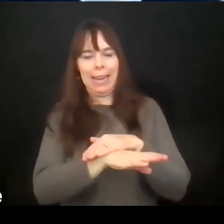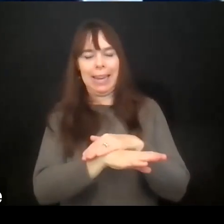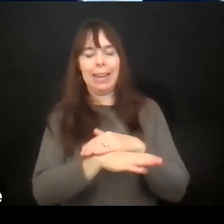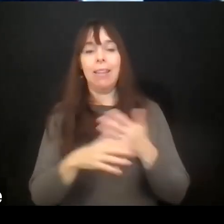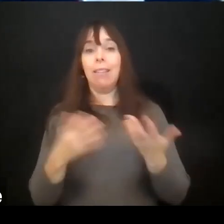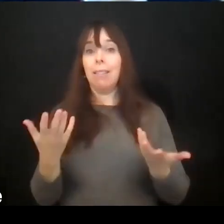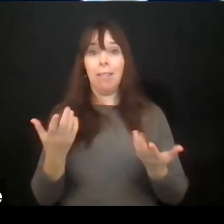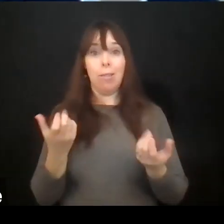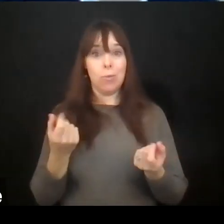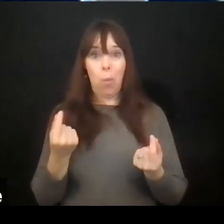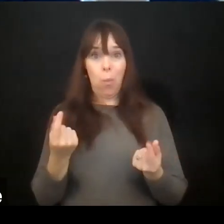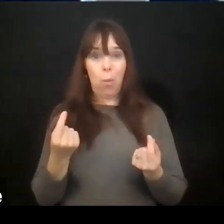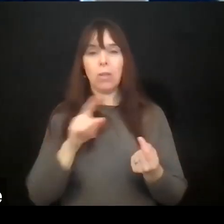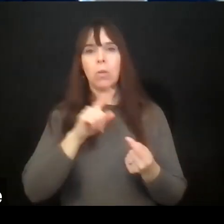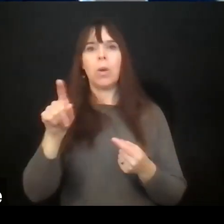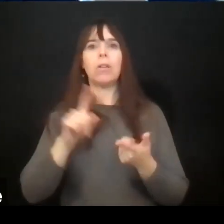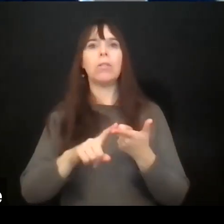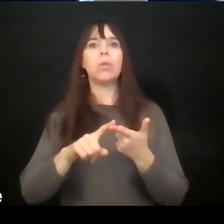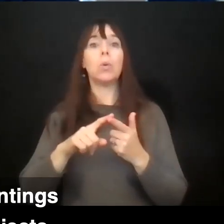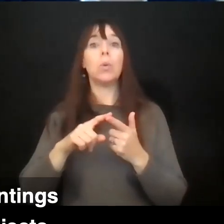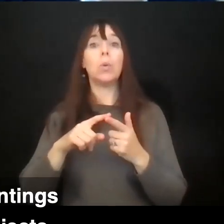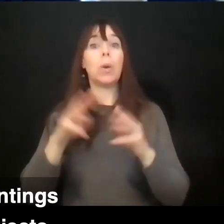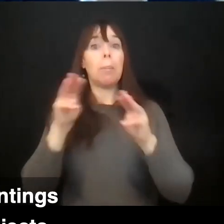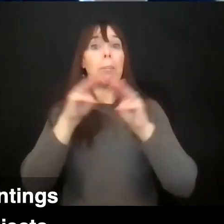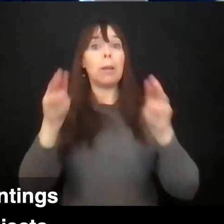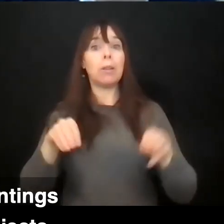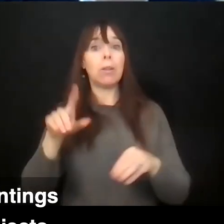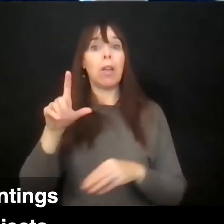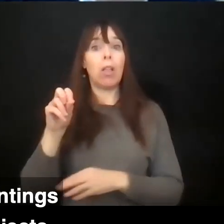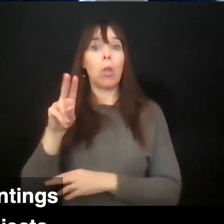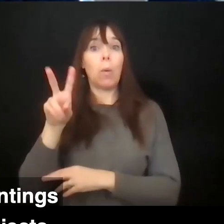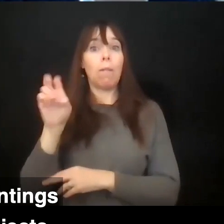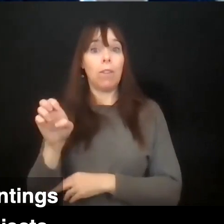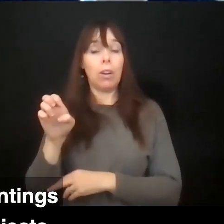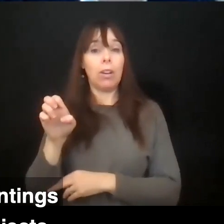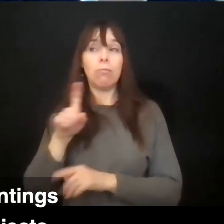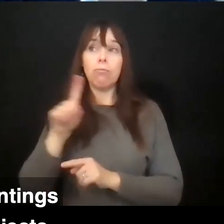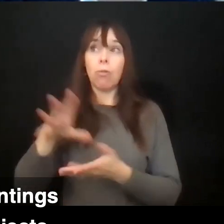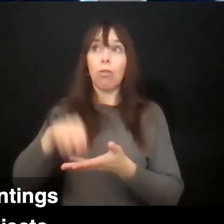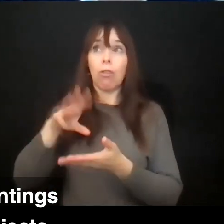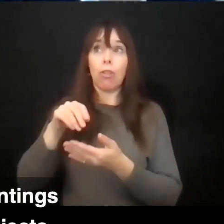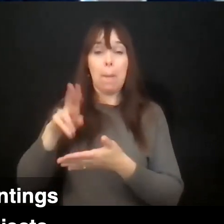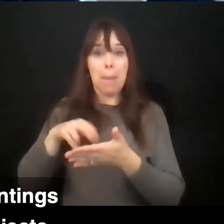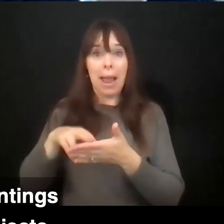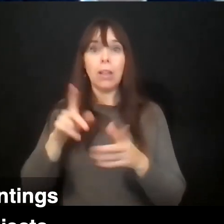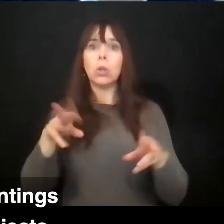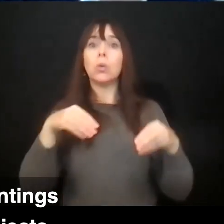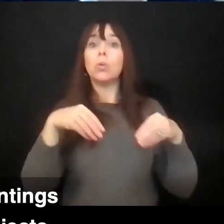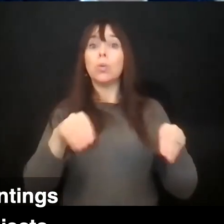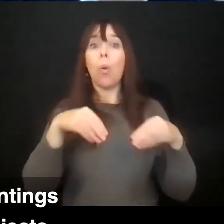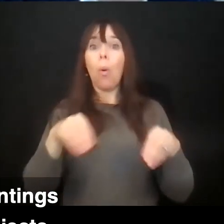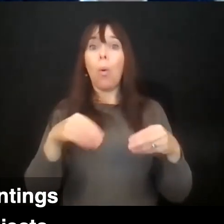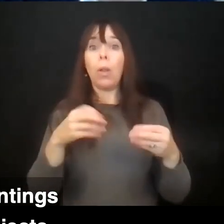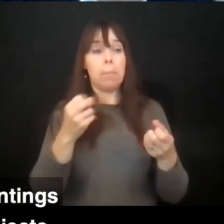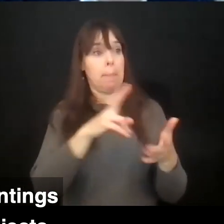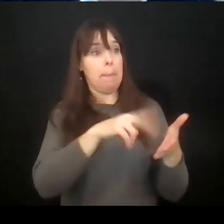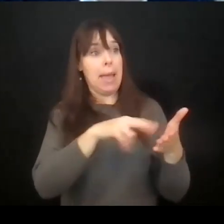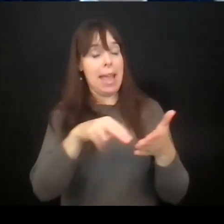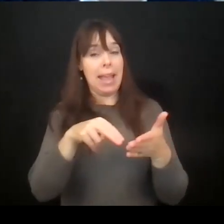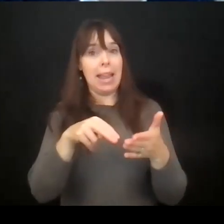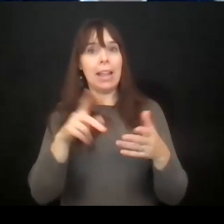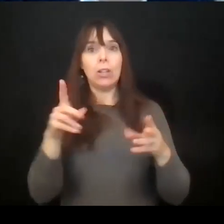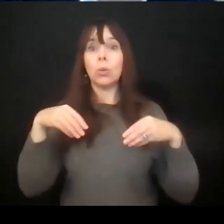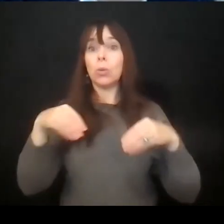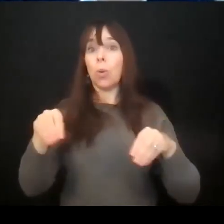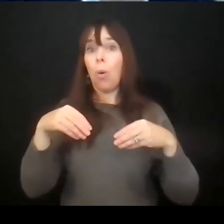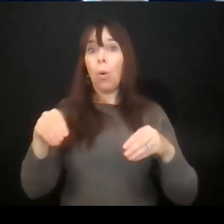So she went to the Louvre to paint. She sold a lot of her paintings that she made of art